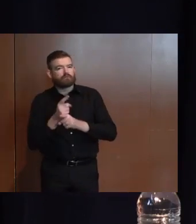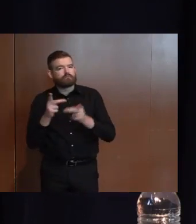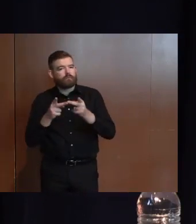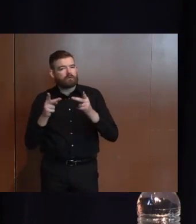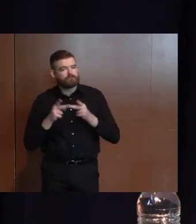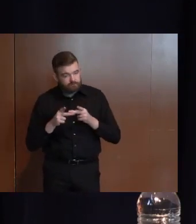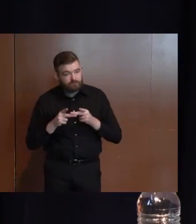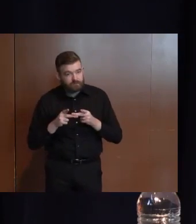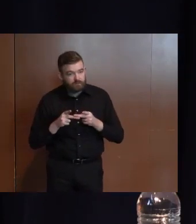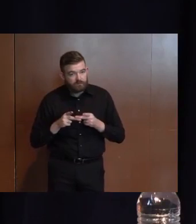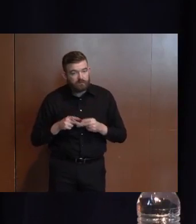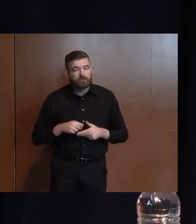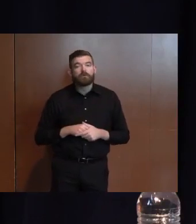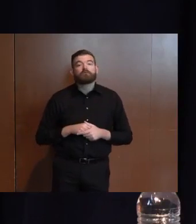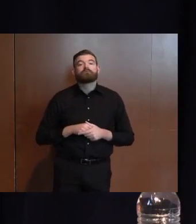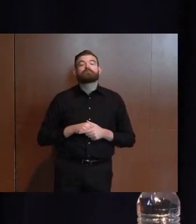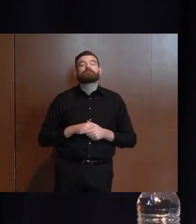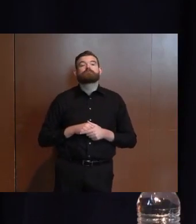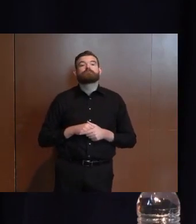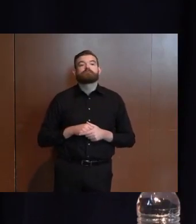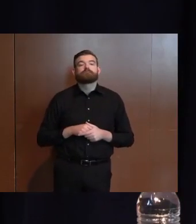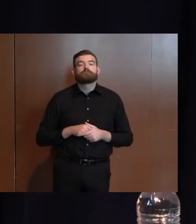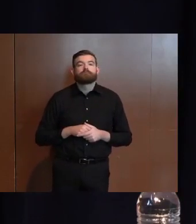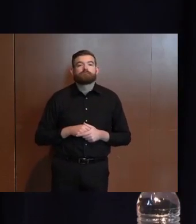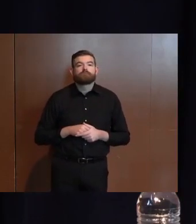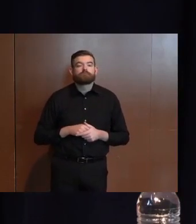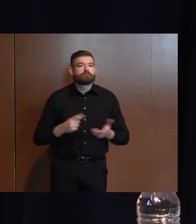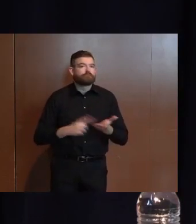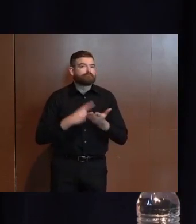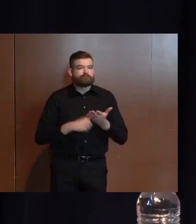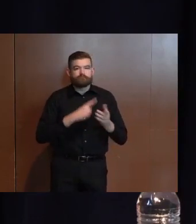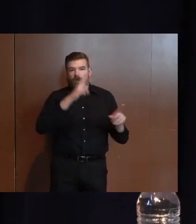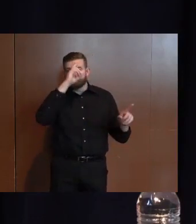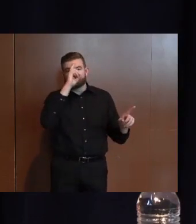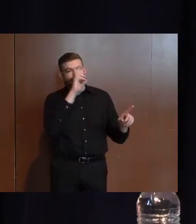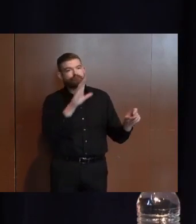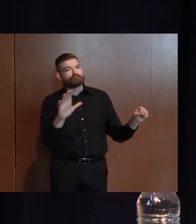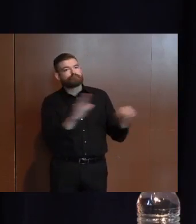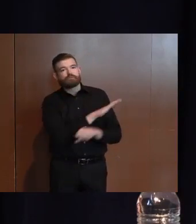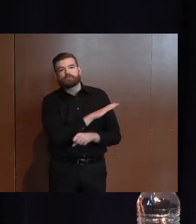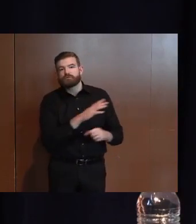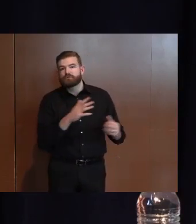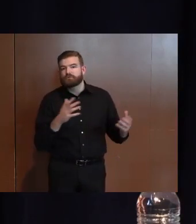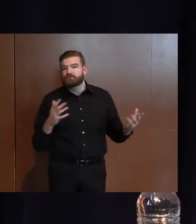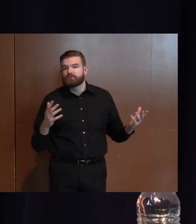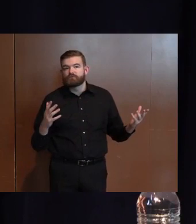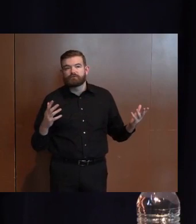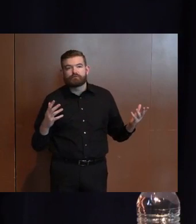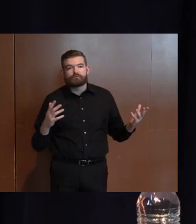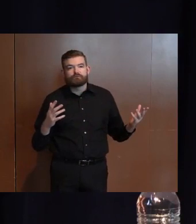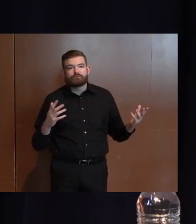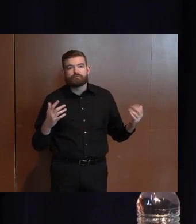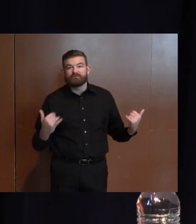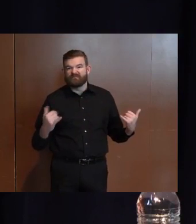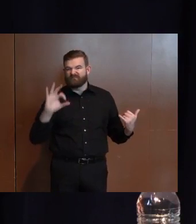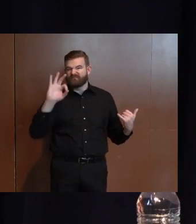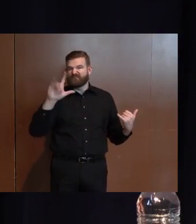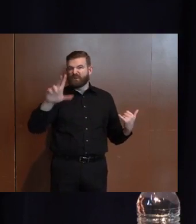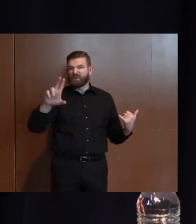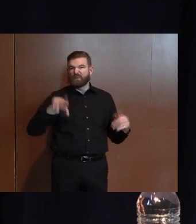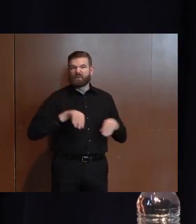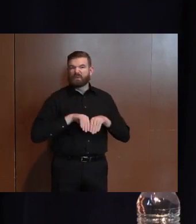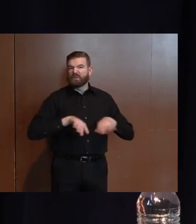different reasons. The hospitals are packed. We still have flu season. We still have everyone else that goes to a hospital with a